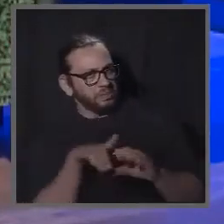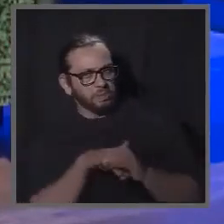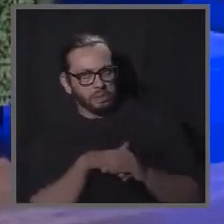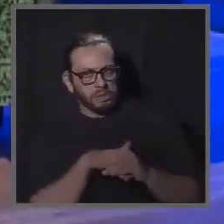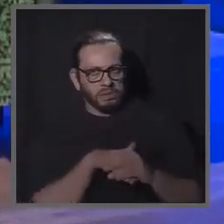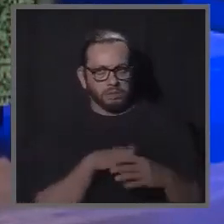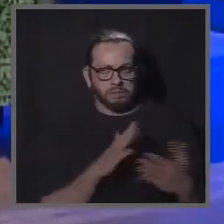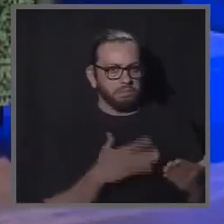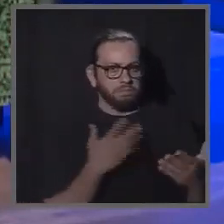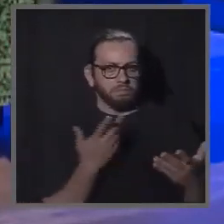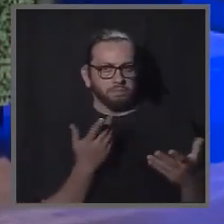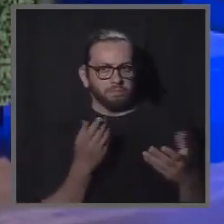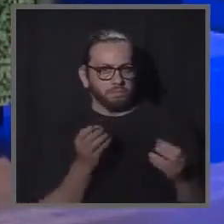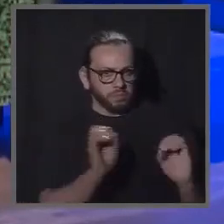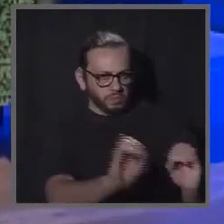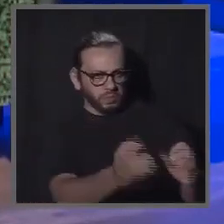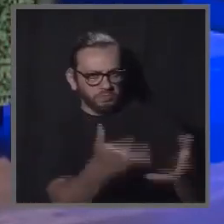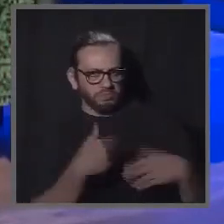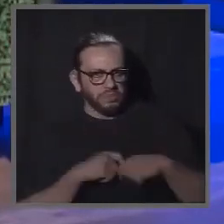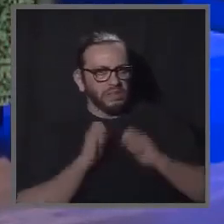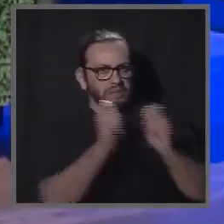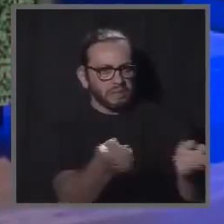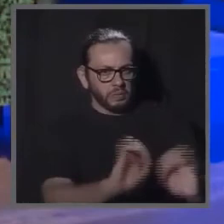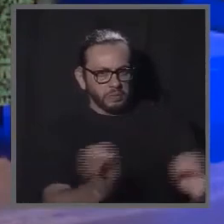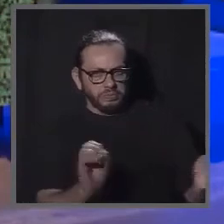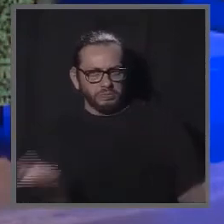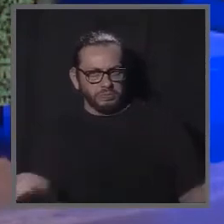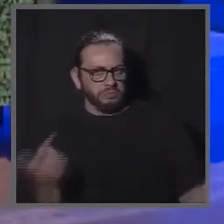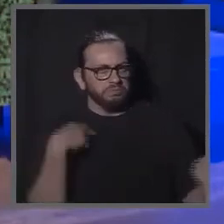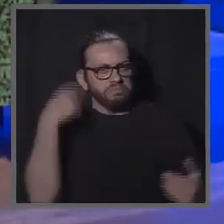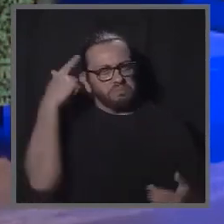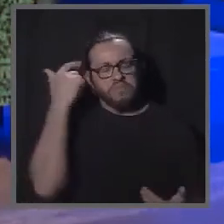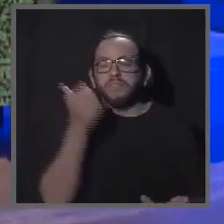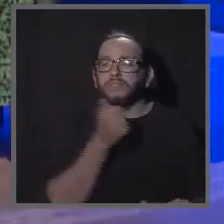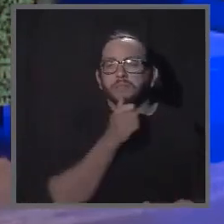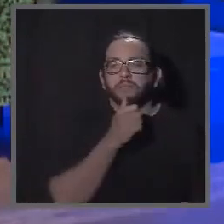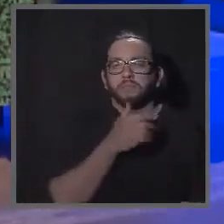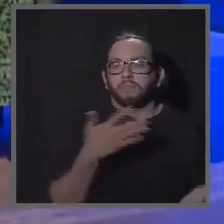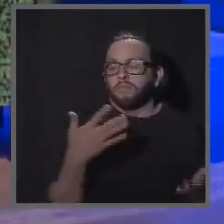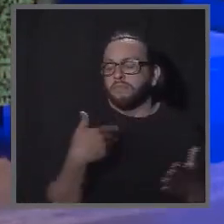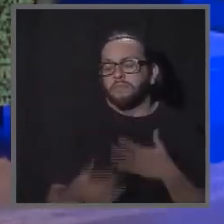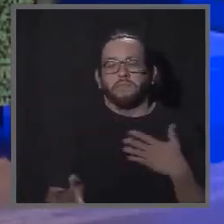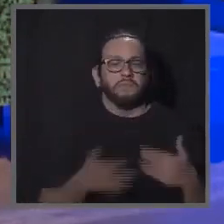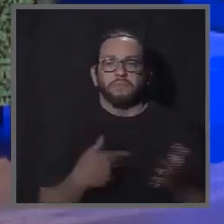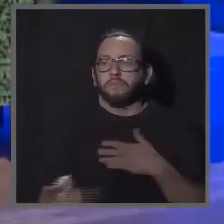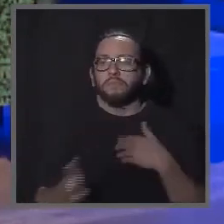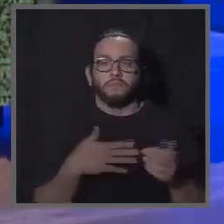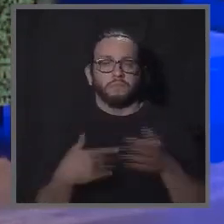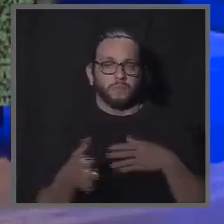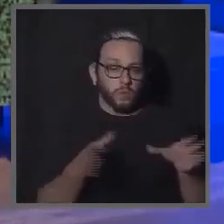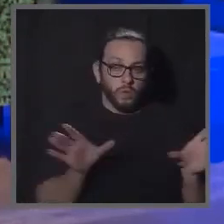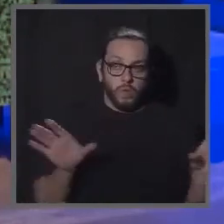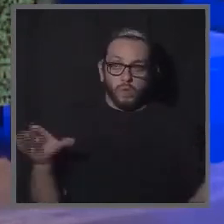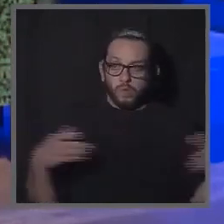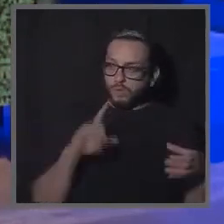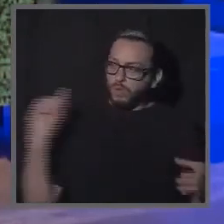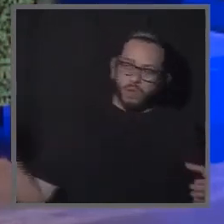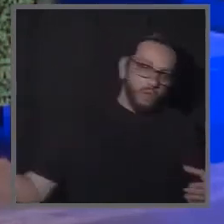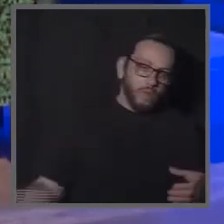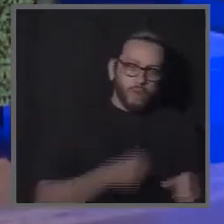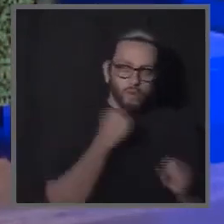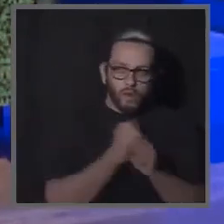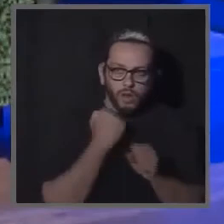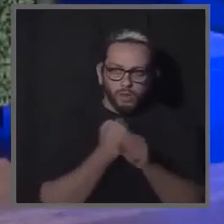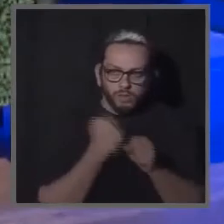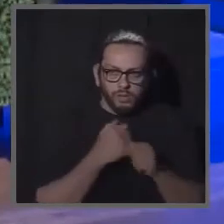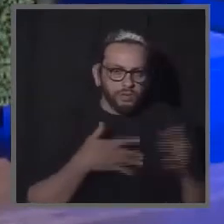does not have a consequence, that our participation does not influence the decision-making process from the community group we are working on,